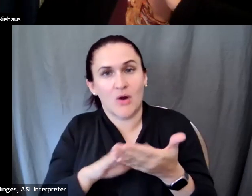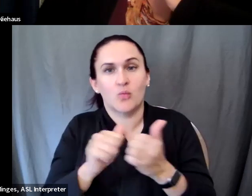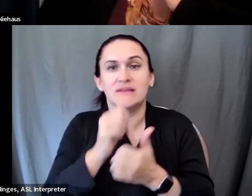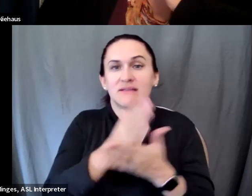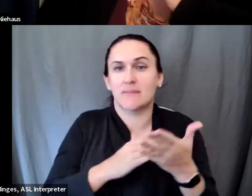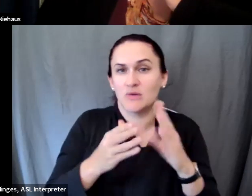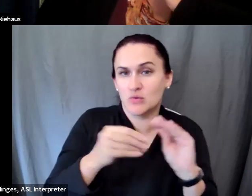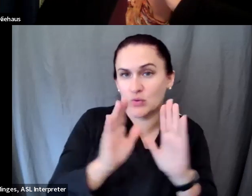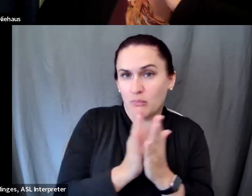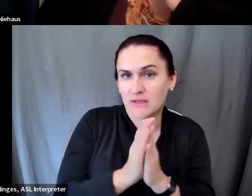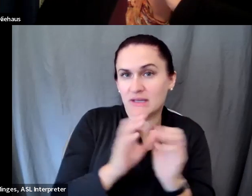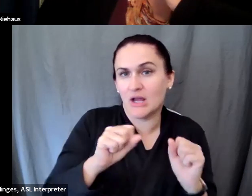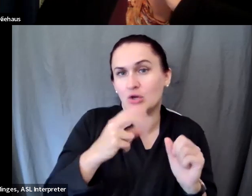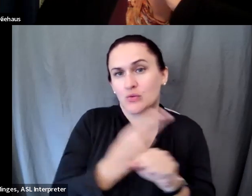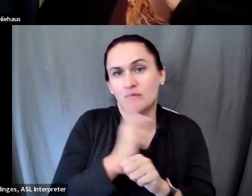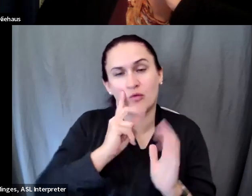could read them more.